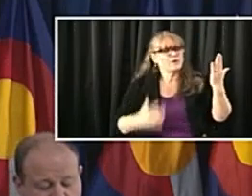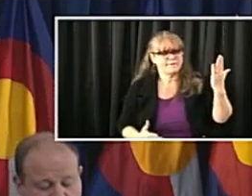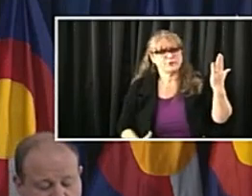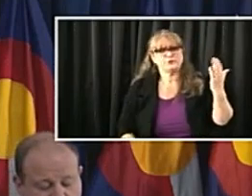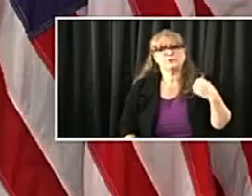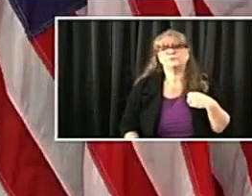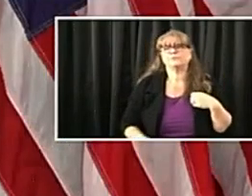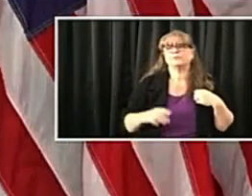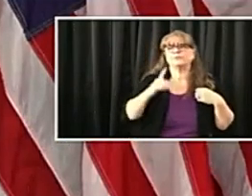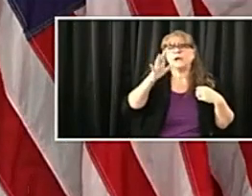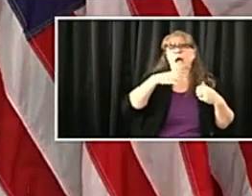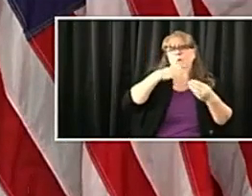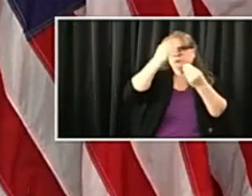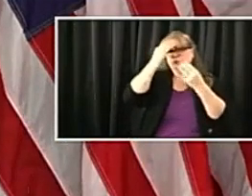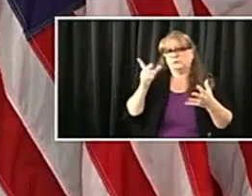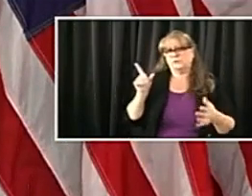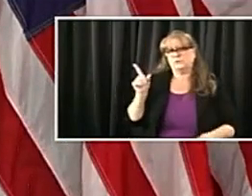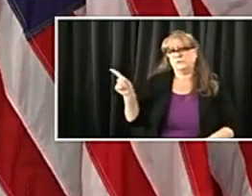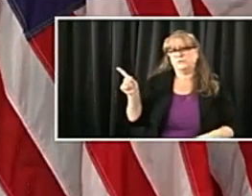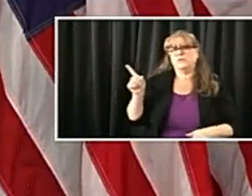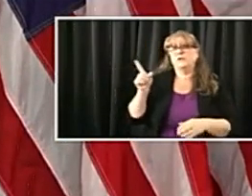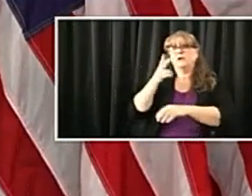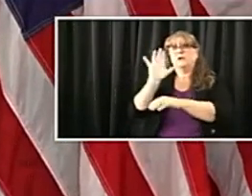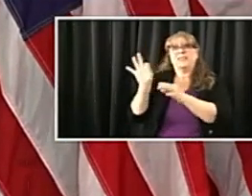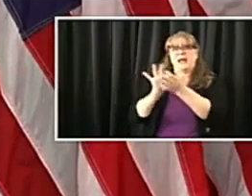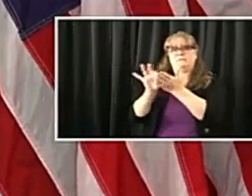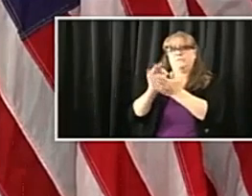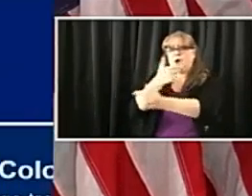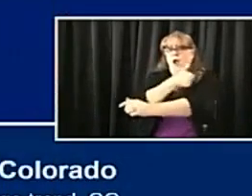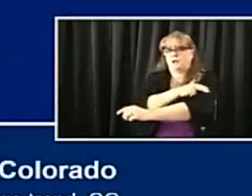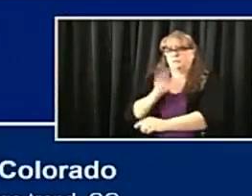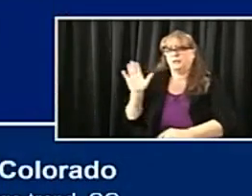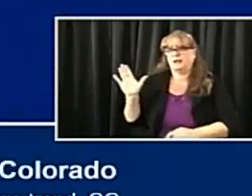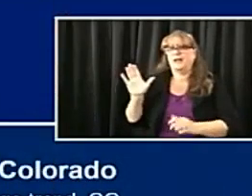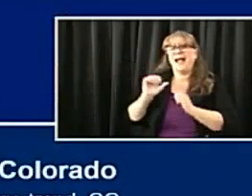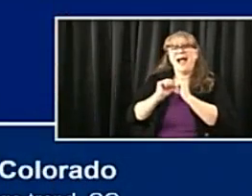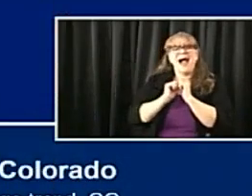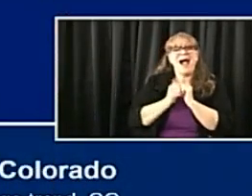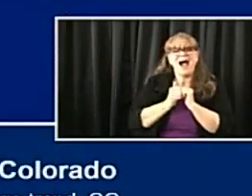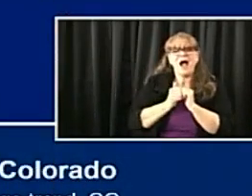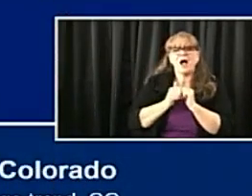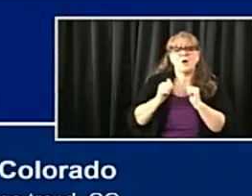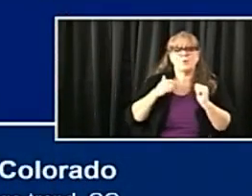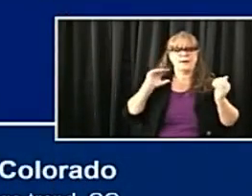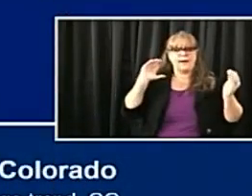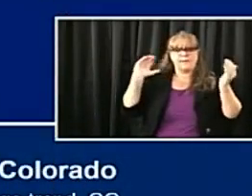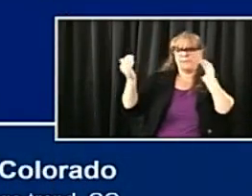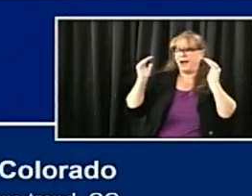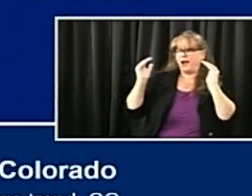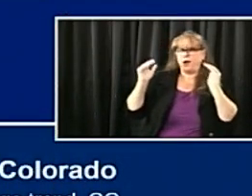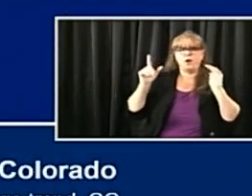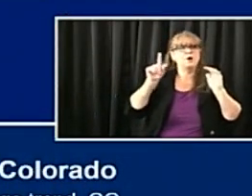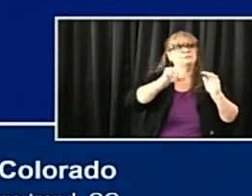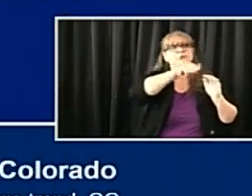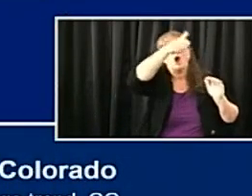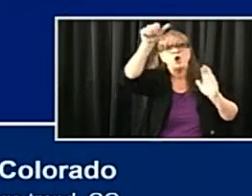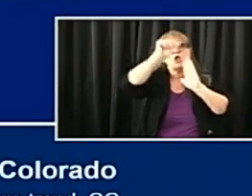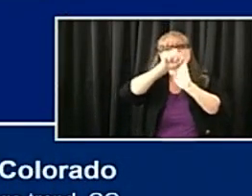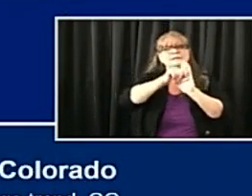and our hospitalization data, and then also talk a little bit about how Colorado compares to other states as far as cases and